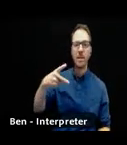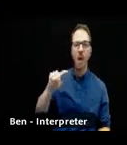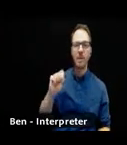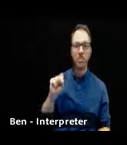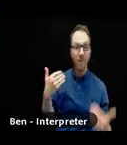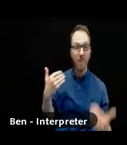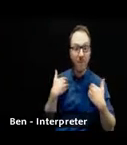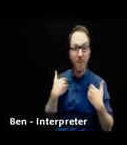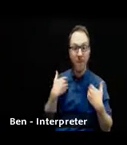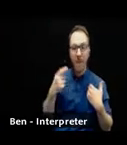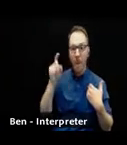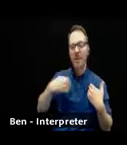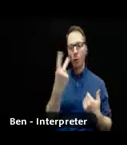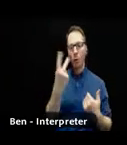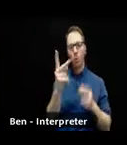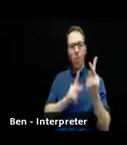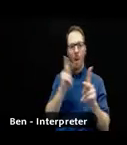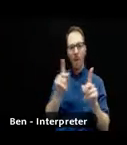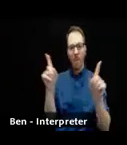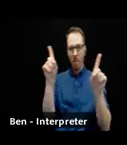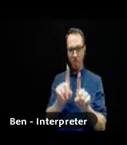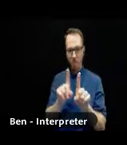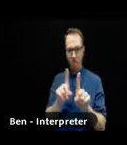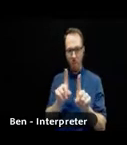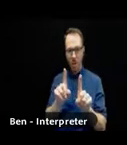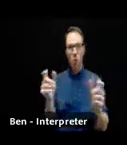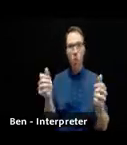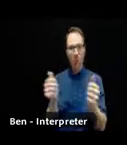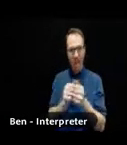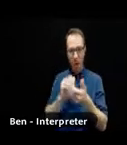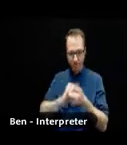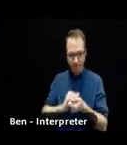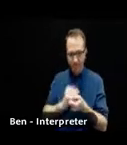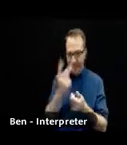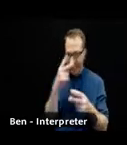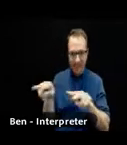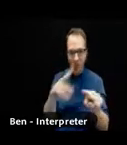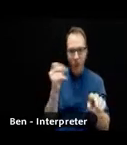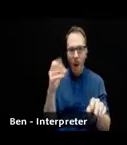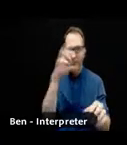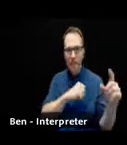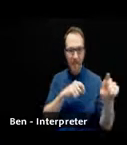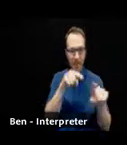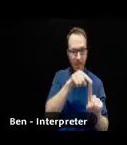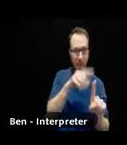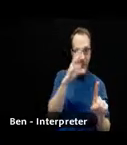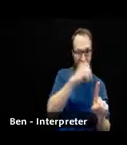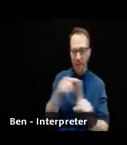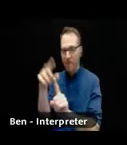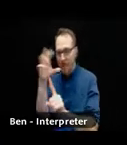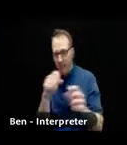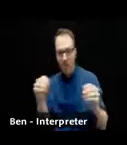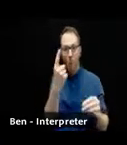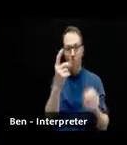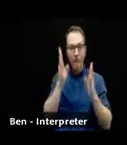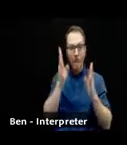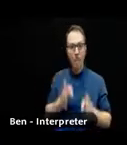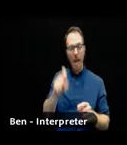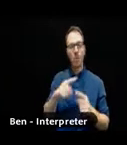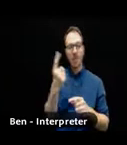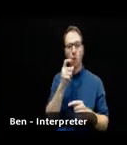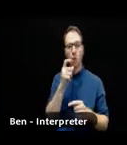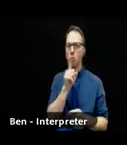need two people holding down these spaces together to see what we might be missing. And one of those people has to be somebody who is